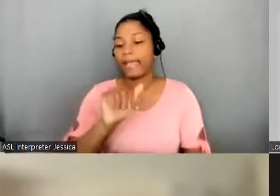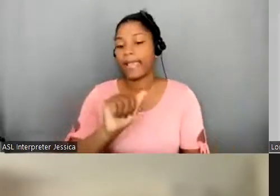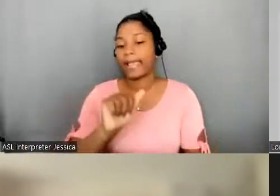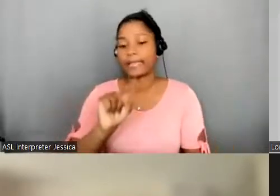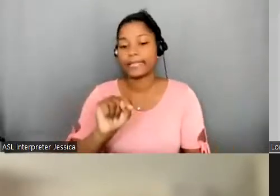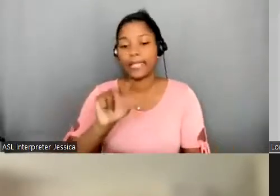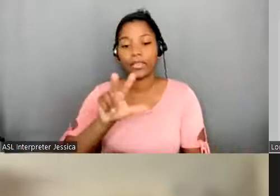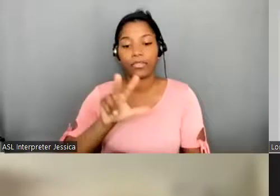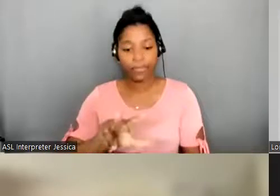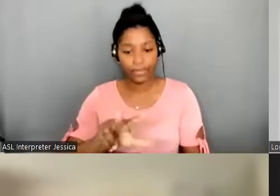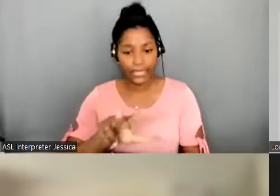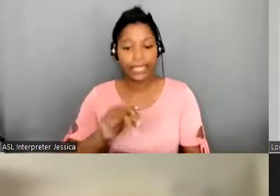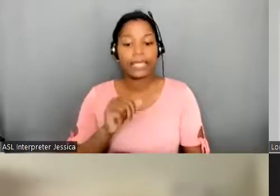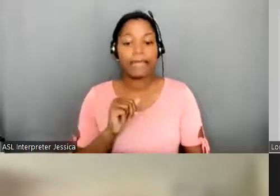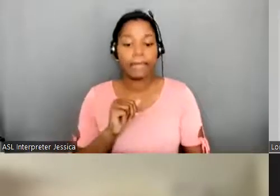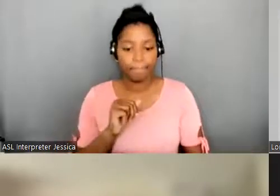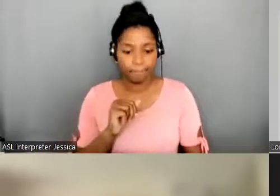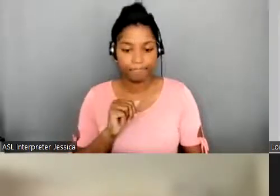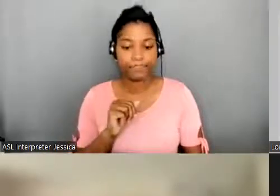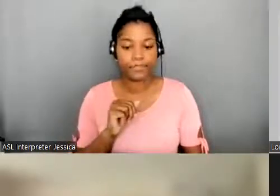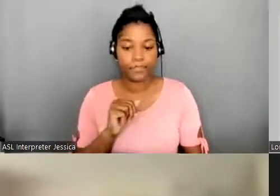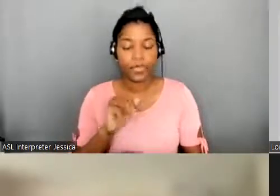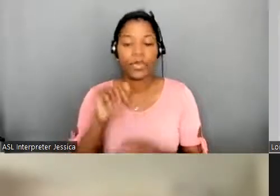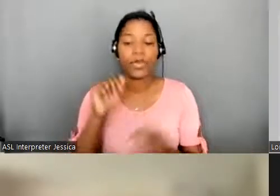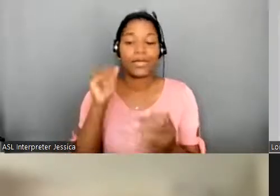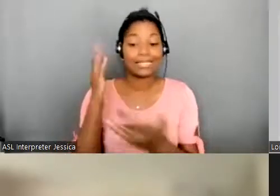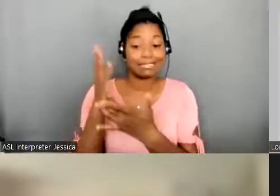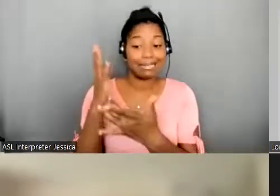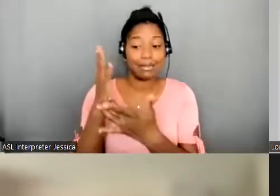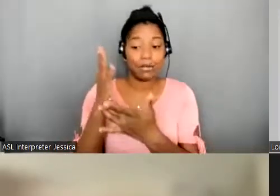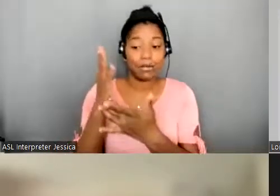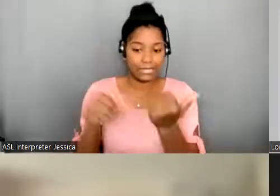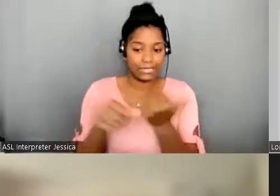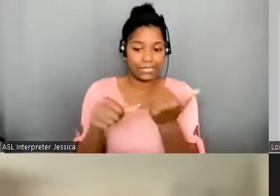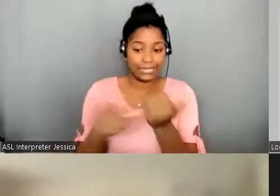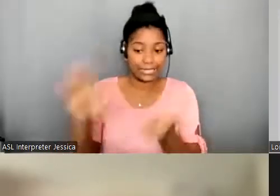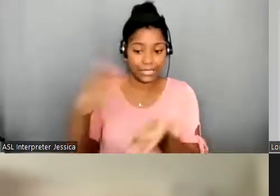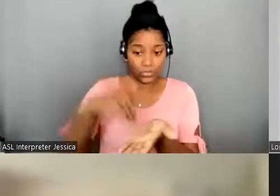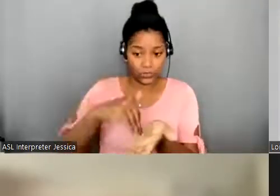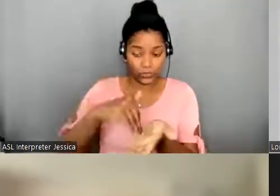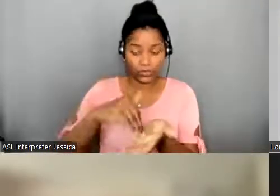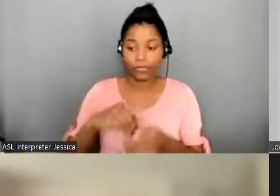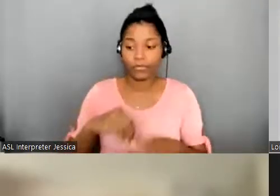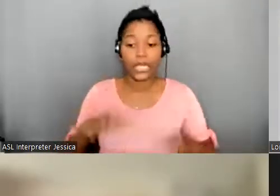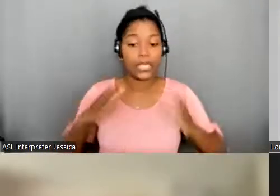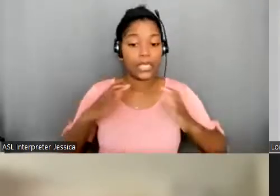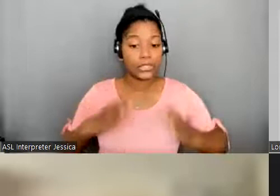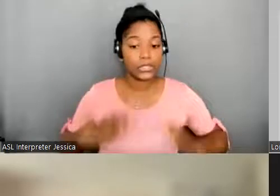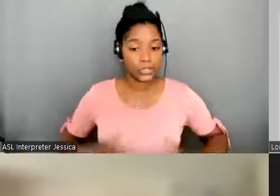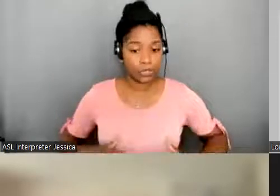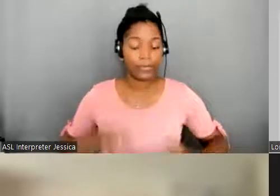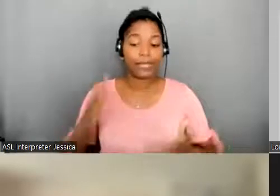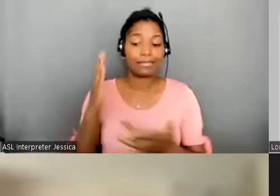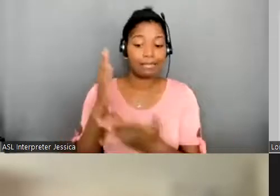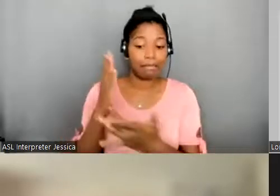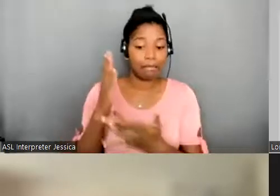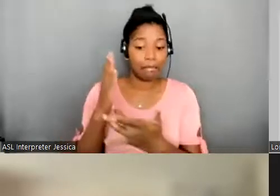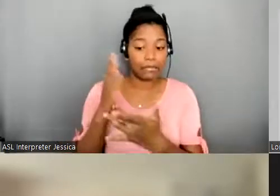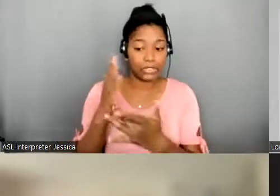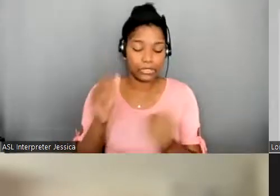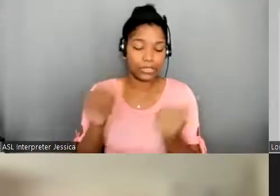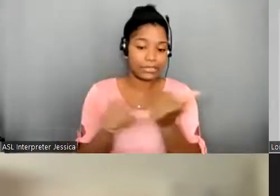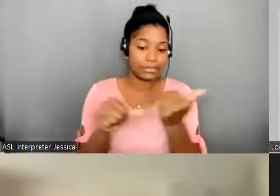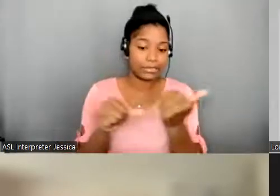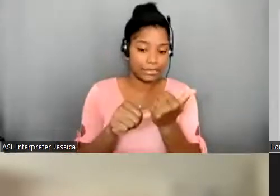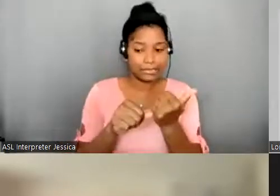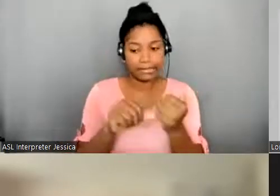Assistive Technology Act Program Training and Technical Assistance Center, the Consumer Technology Association Foundation, the